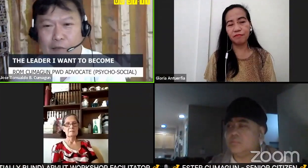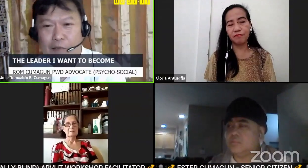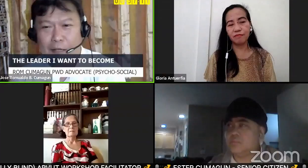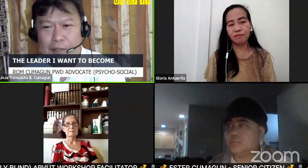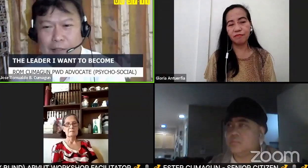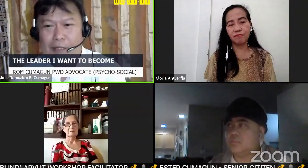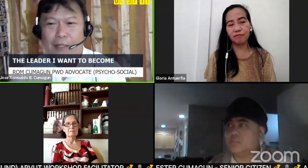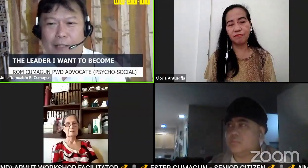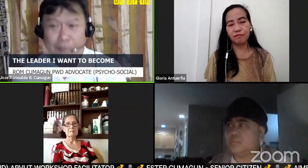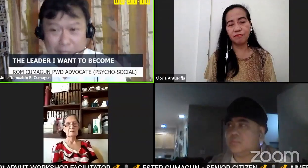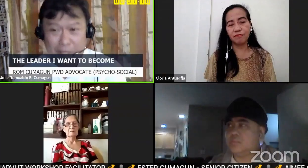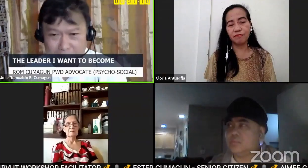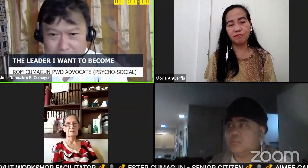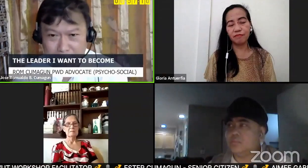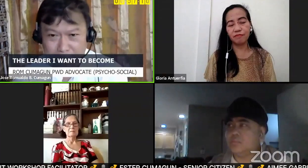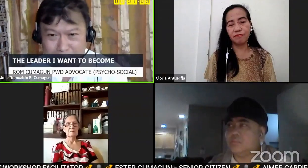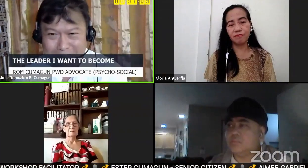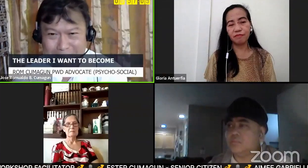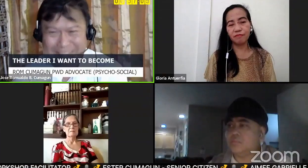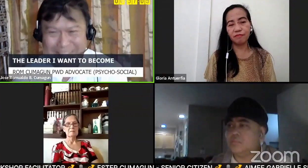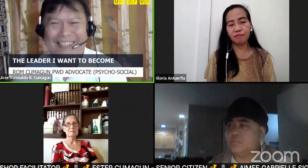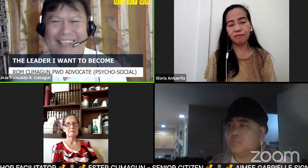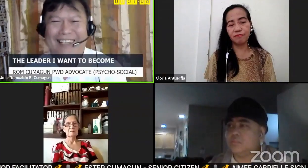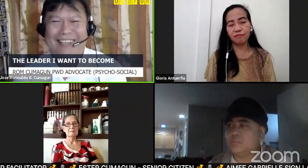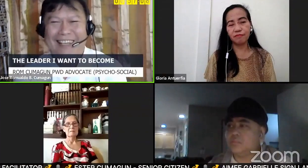a college faculty president,